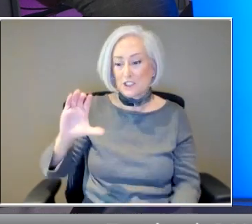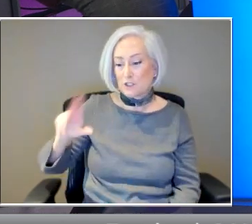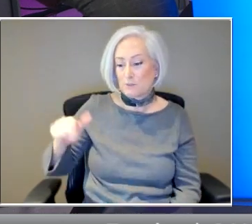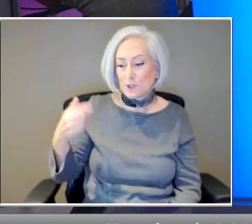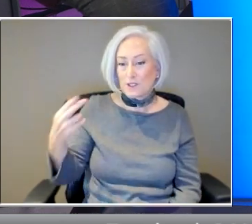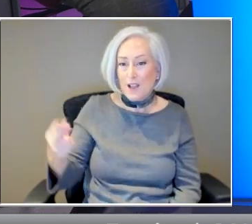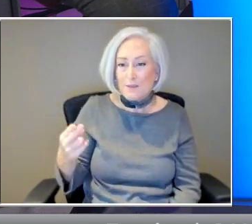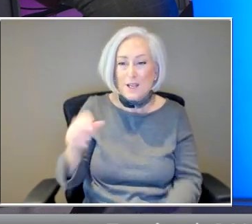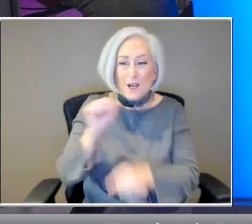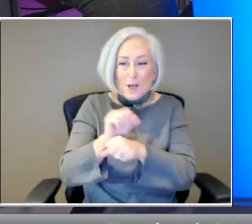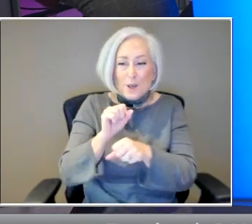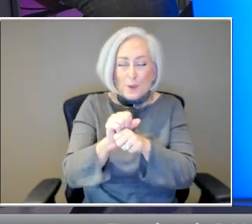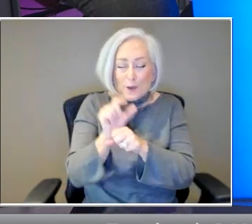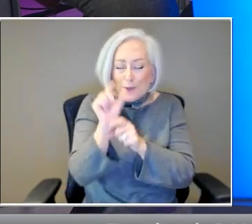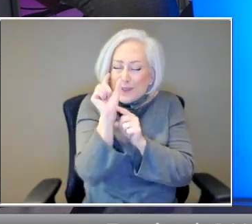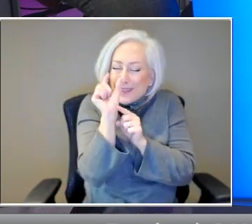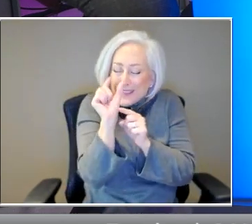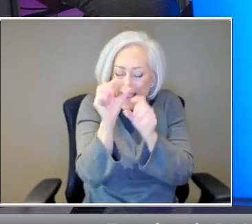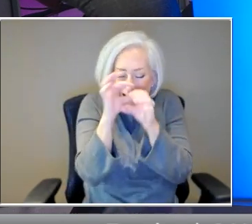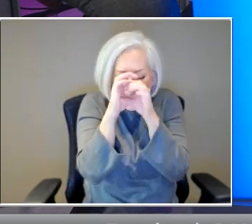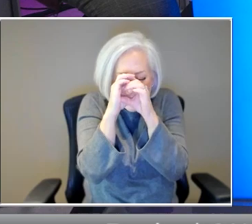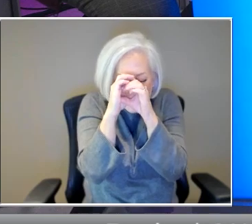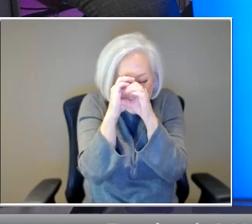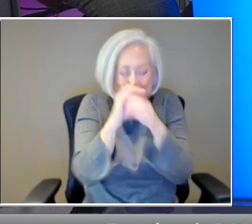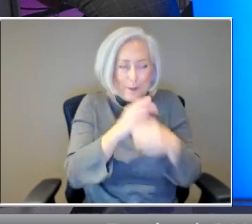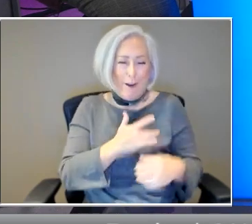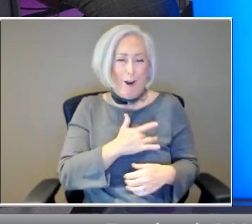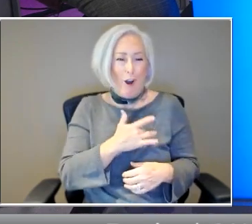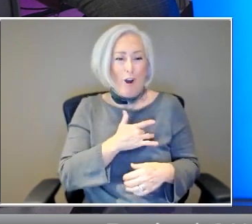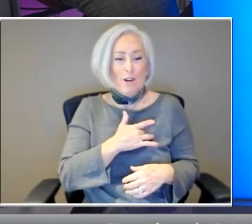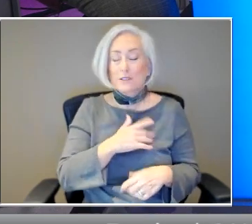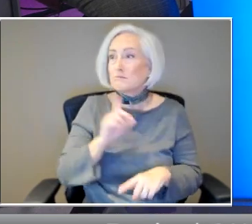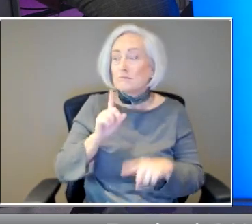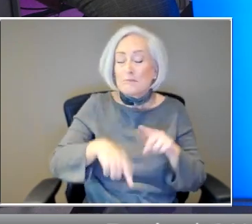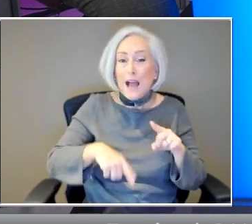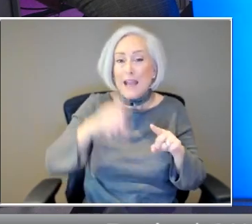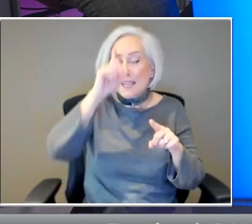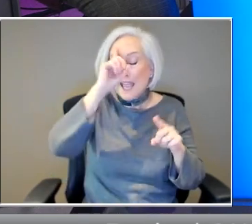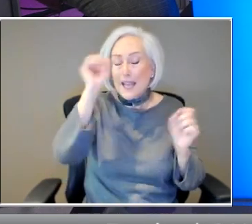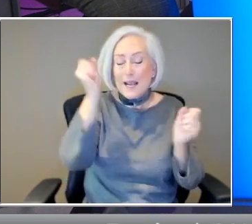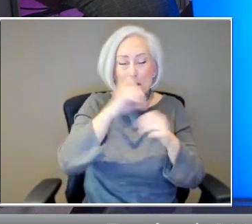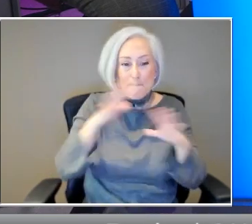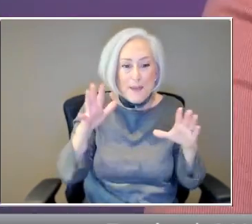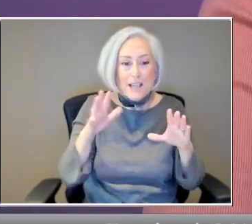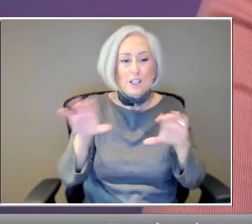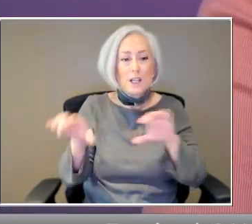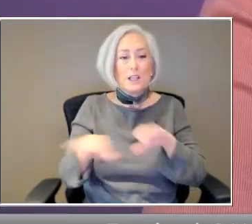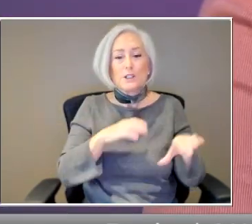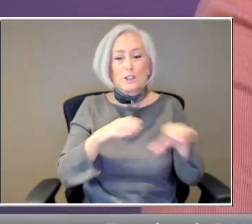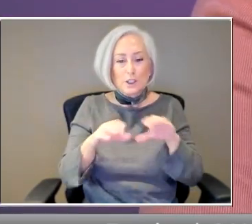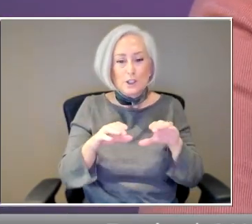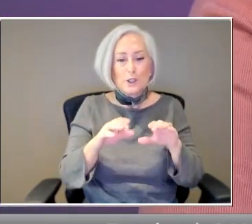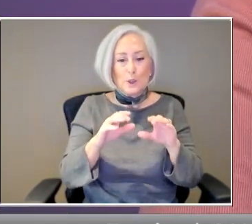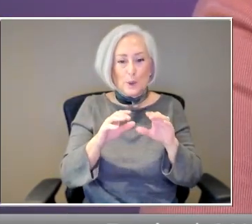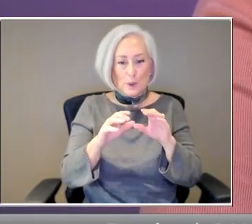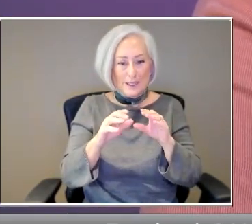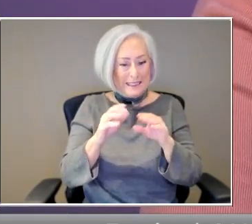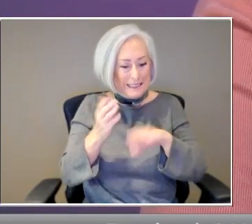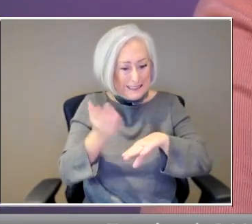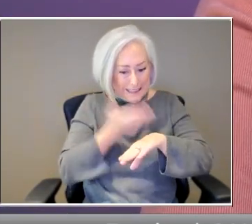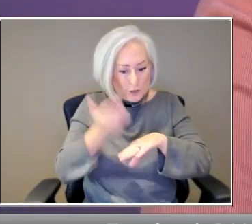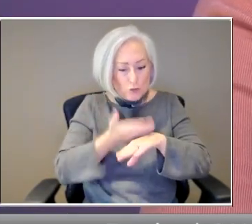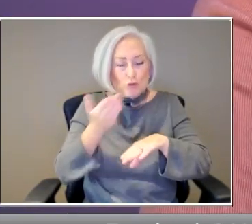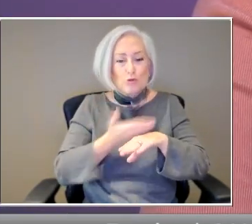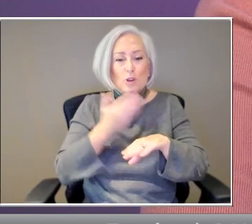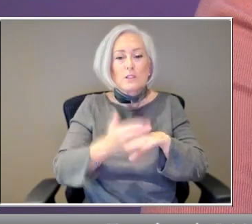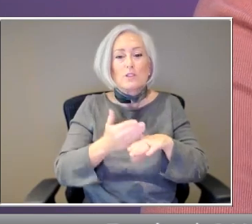these tiny little hearts. I And could these. not imagine. They did reconstructive open heart surgery on her when she was about 4.5 months old. Oh